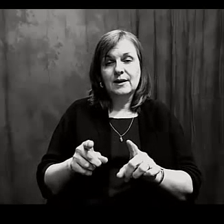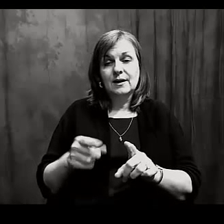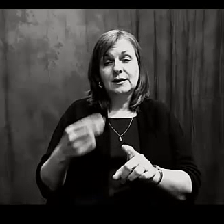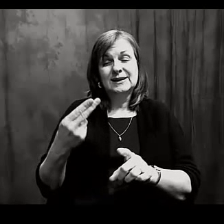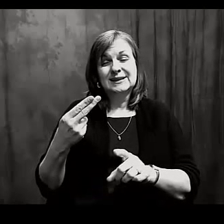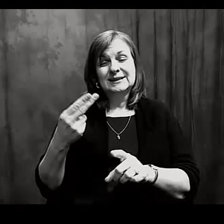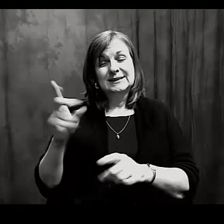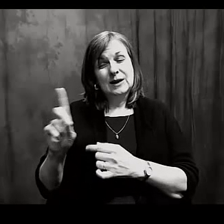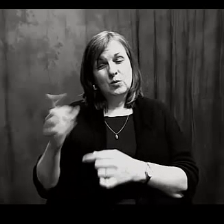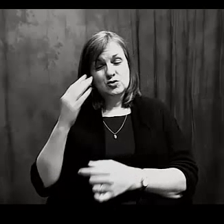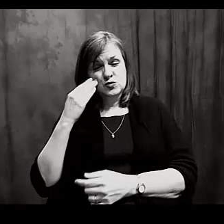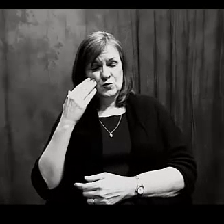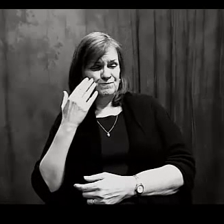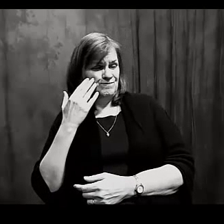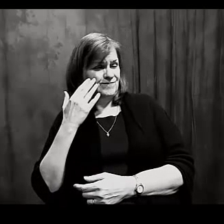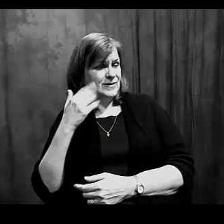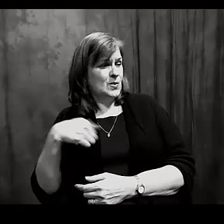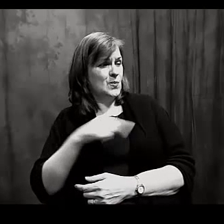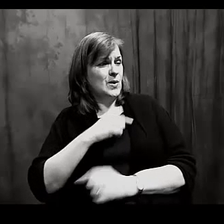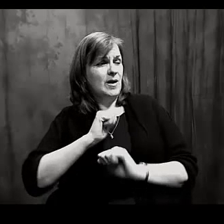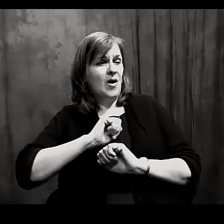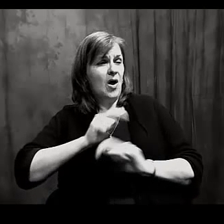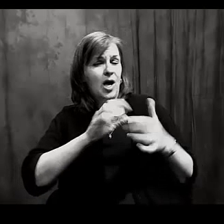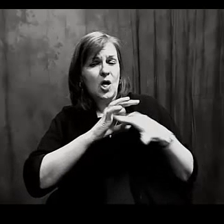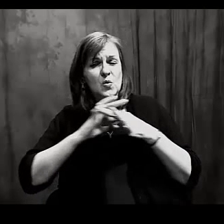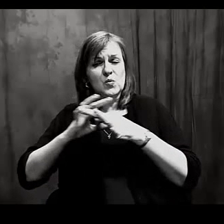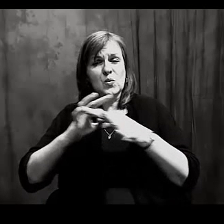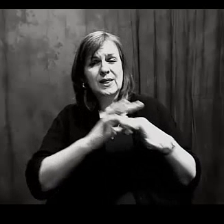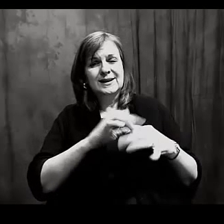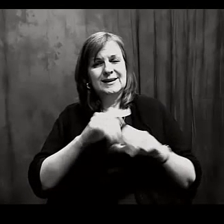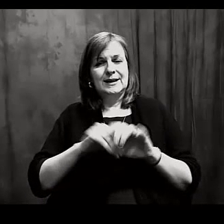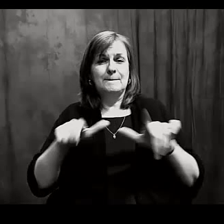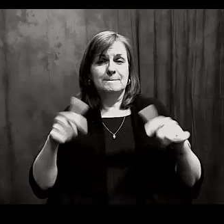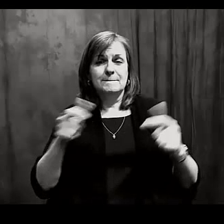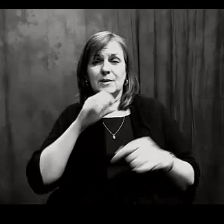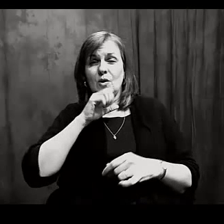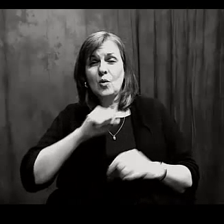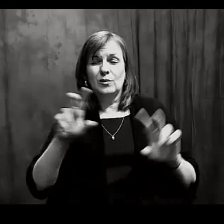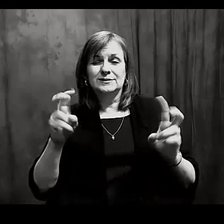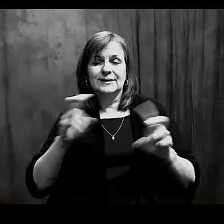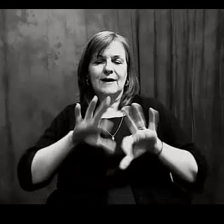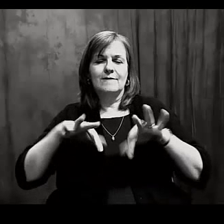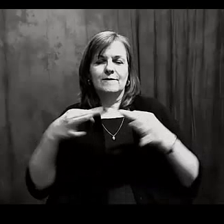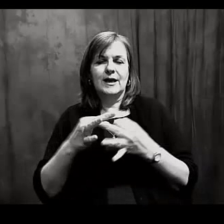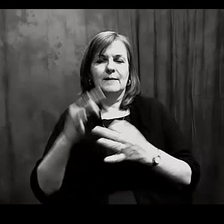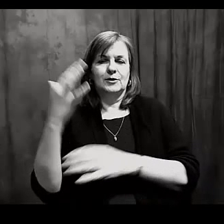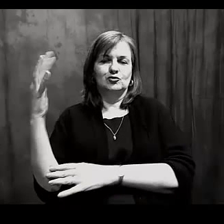worked, but he did know that somehow we're all related on a big old family tree.